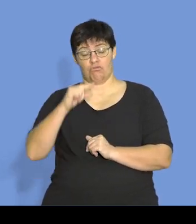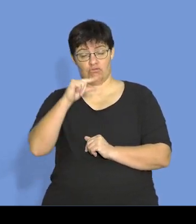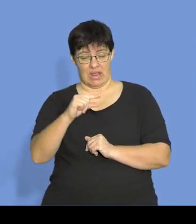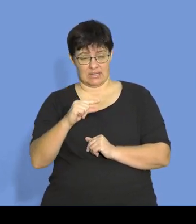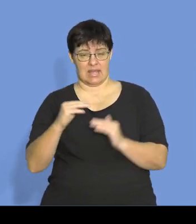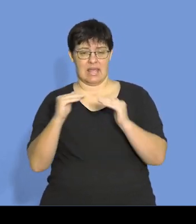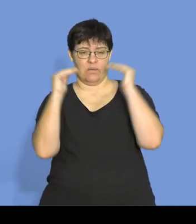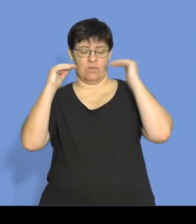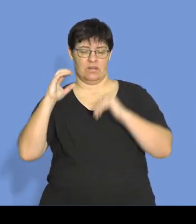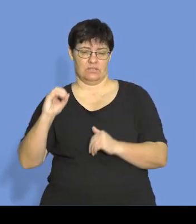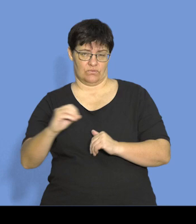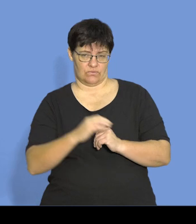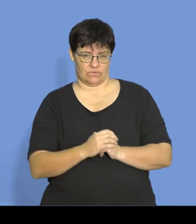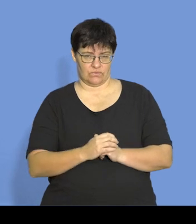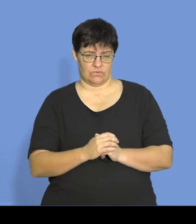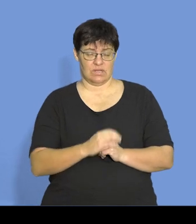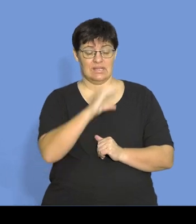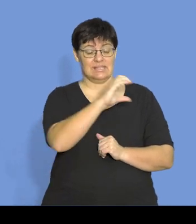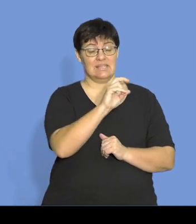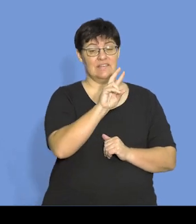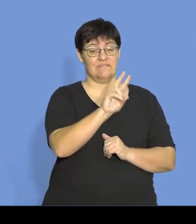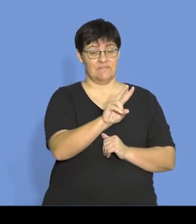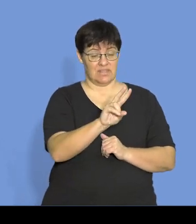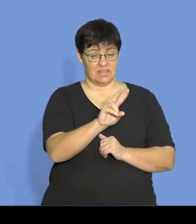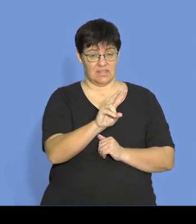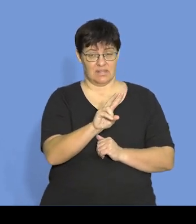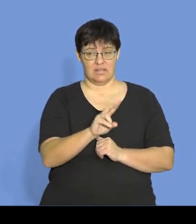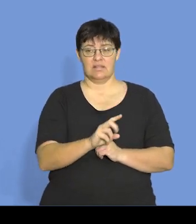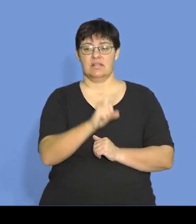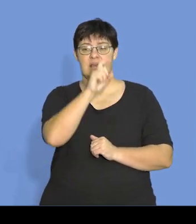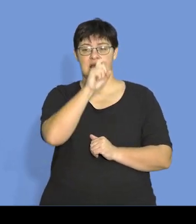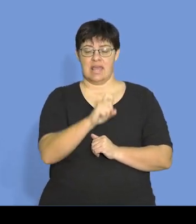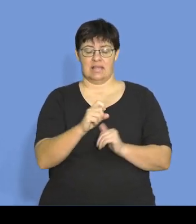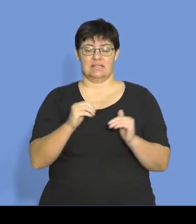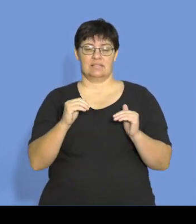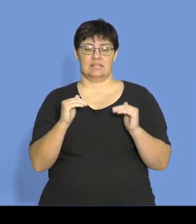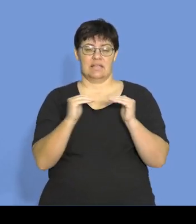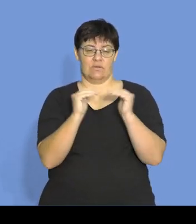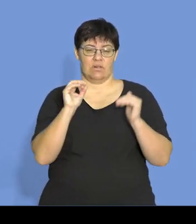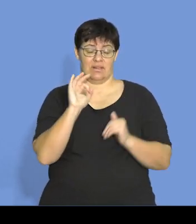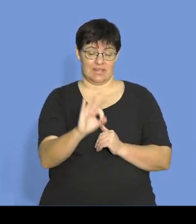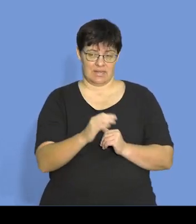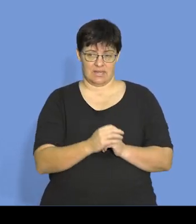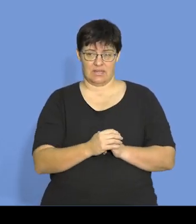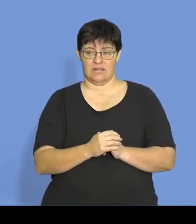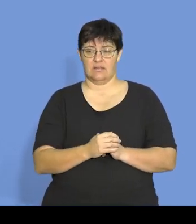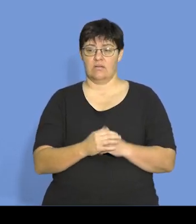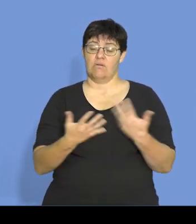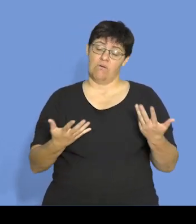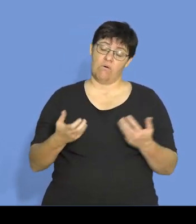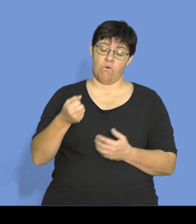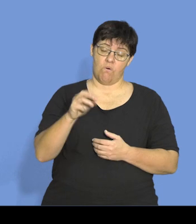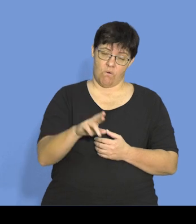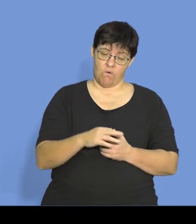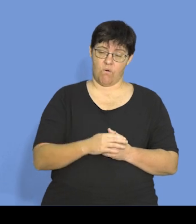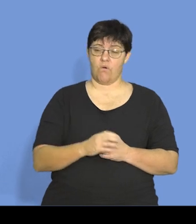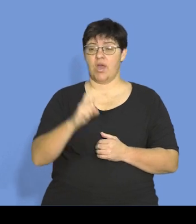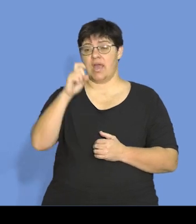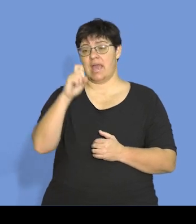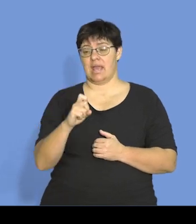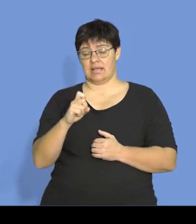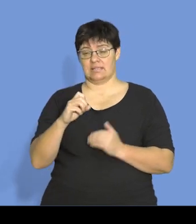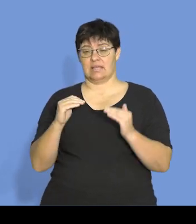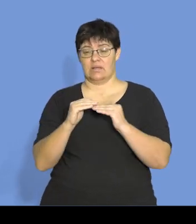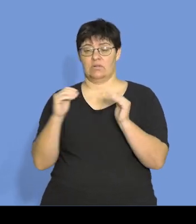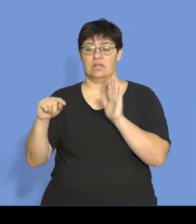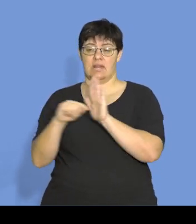to 0, right? My critical values are x is equal to 3 or